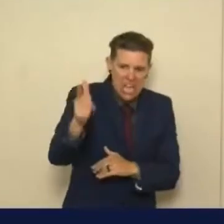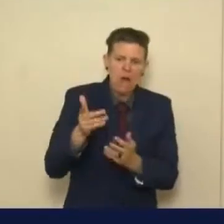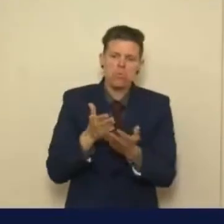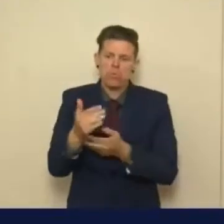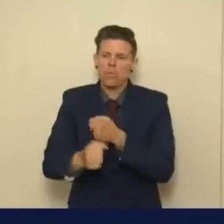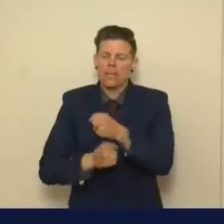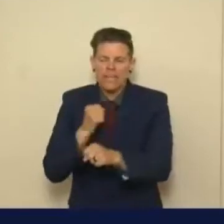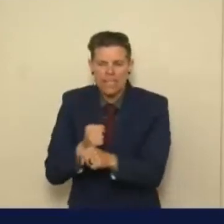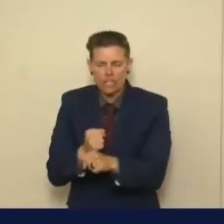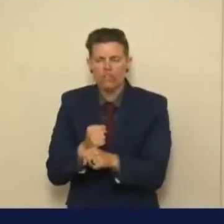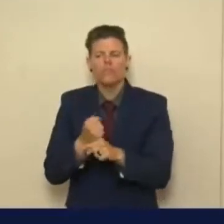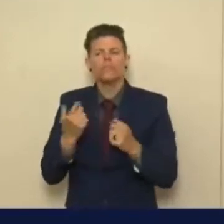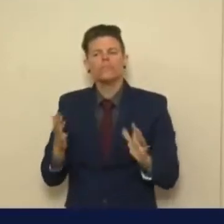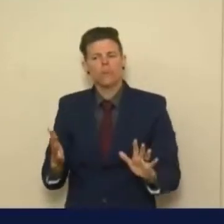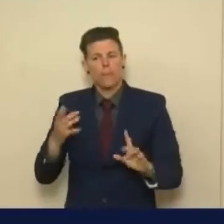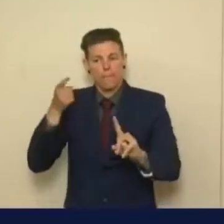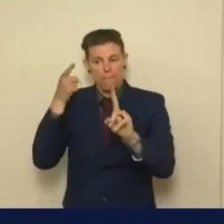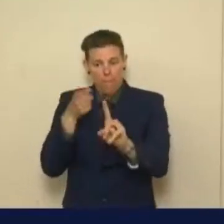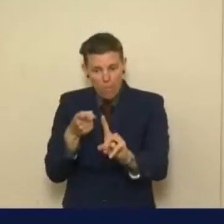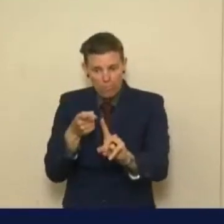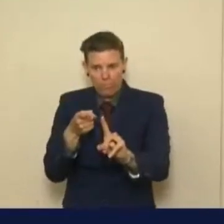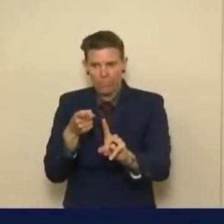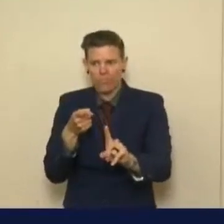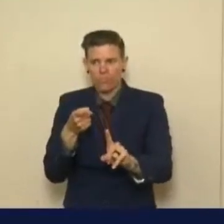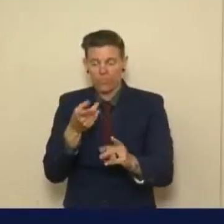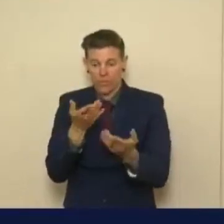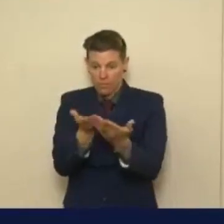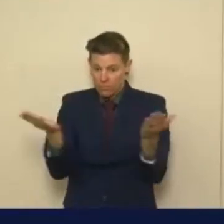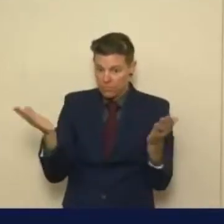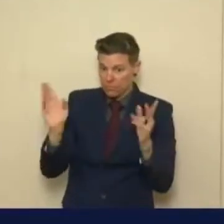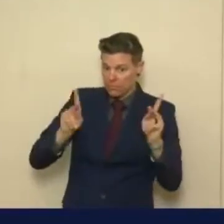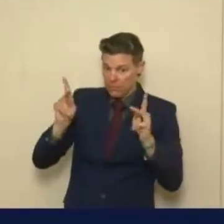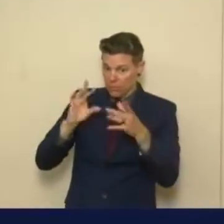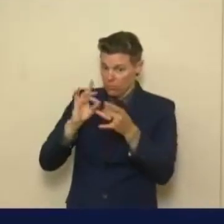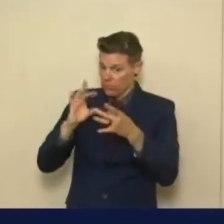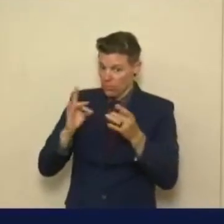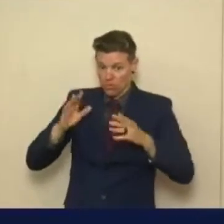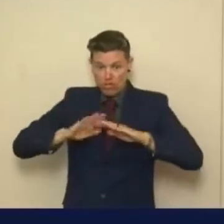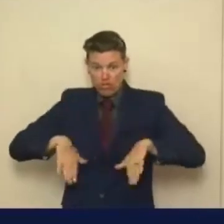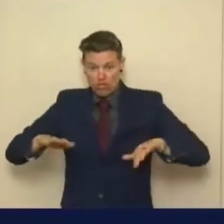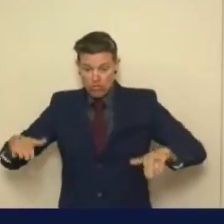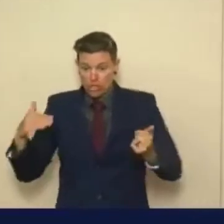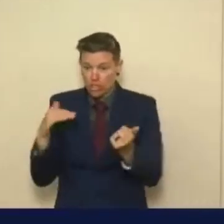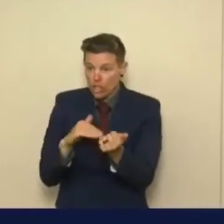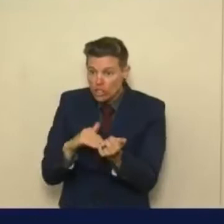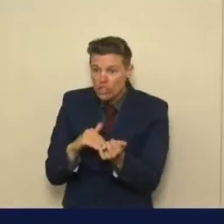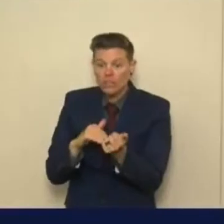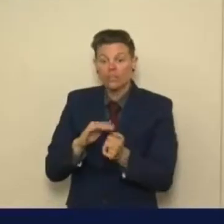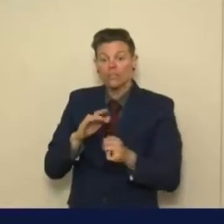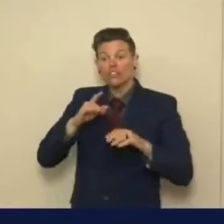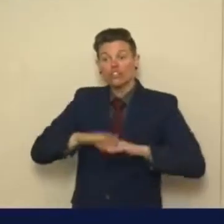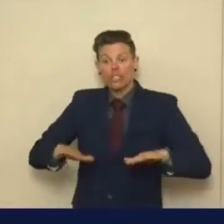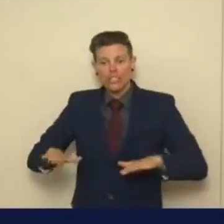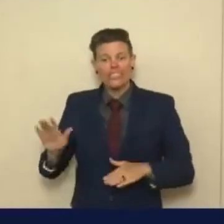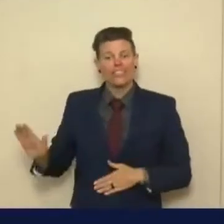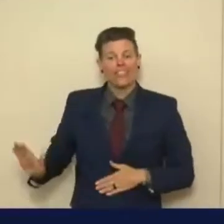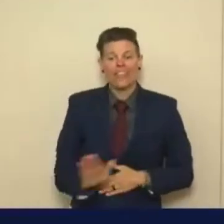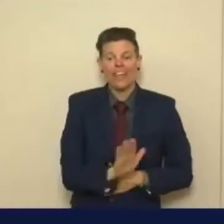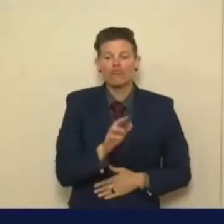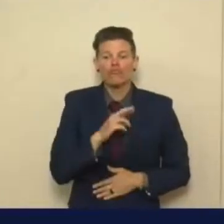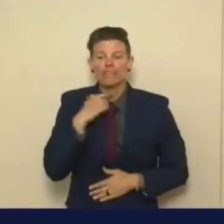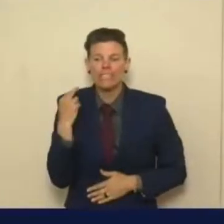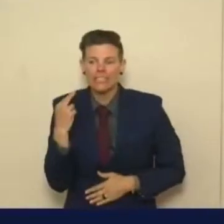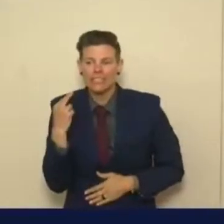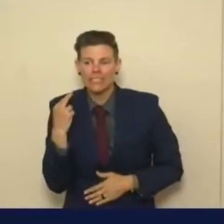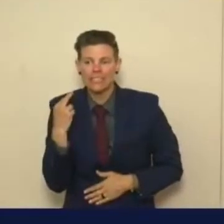they remind us, and we've got a pediatrician here, that the risks for kids, even though it's not that there's no risk for young